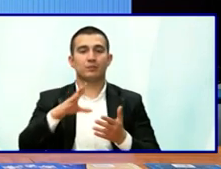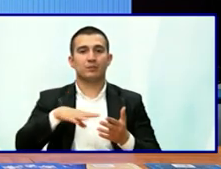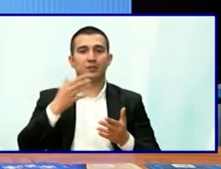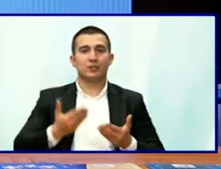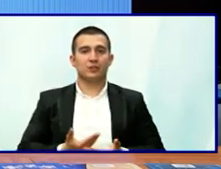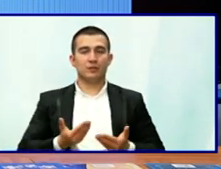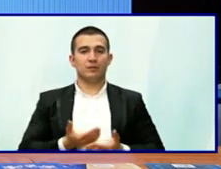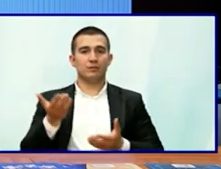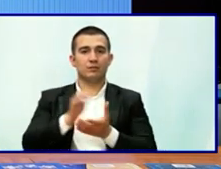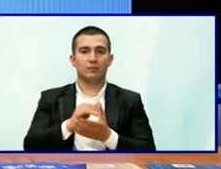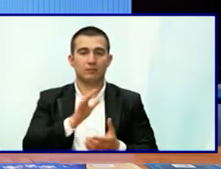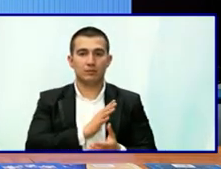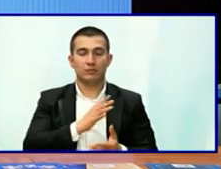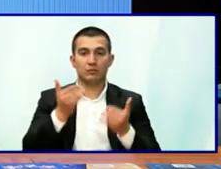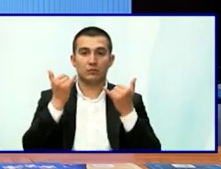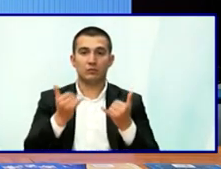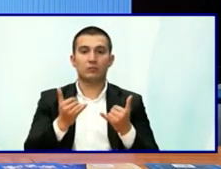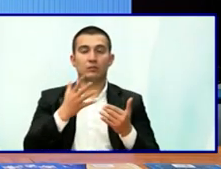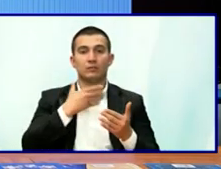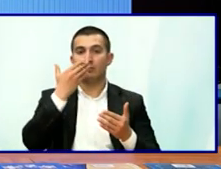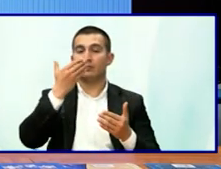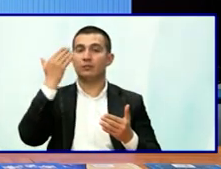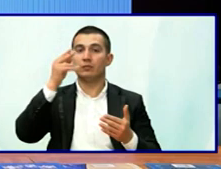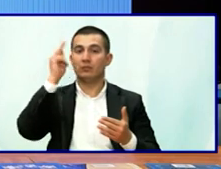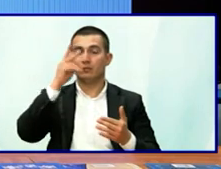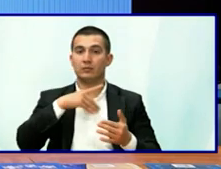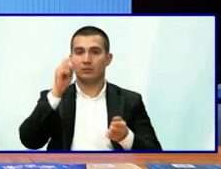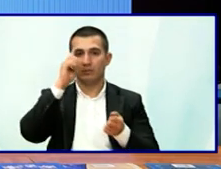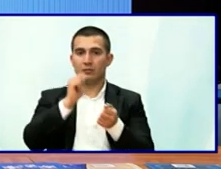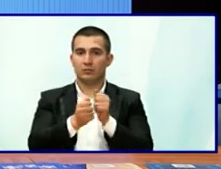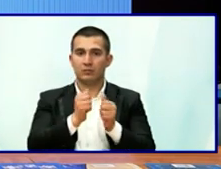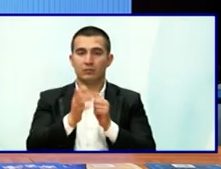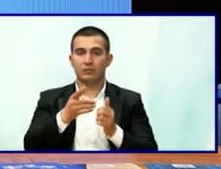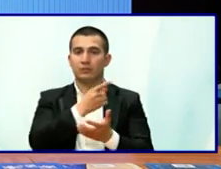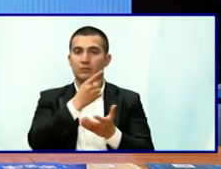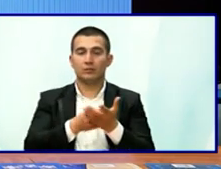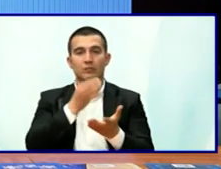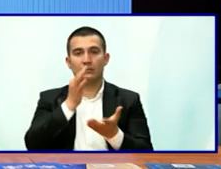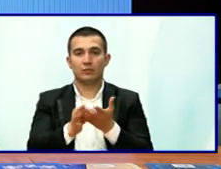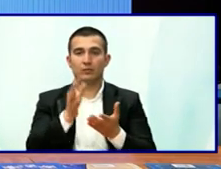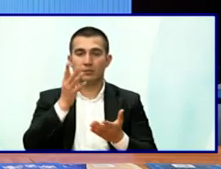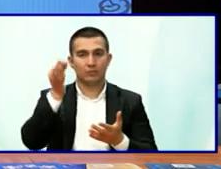tanishgan edik. Ana endi o'tgan darsimizni bir mustahkamlash maqsadida savol-javoblar qilib olsak.